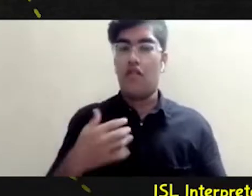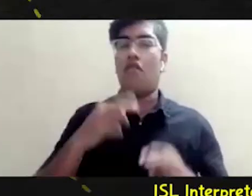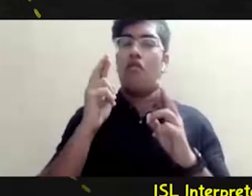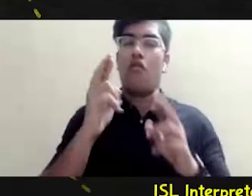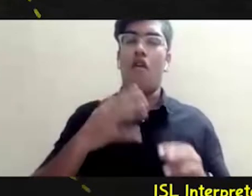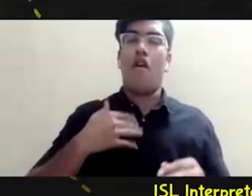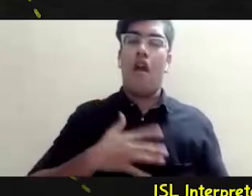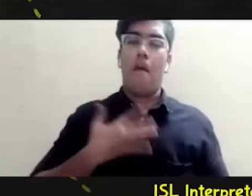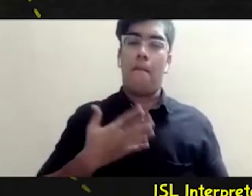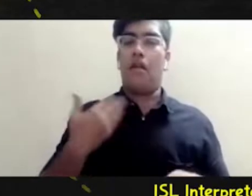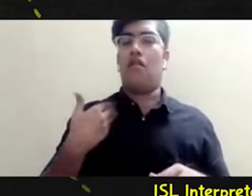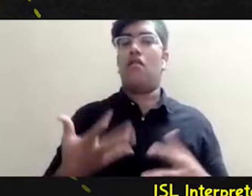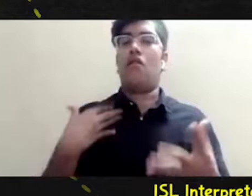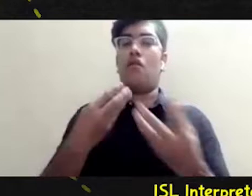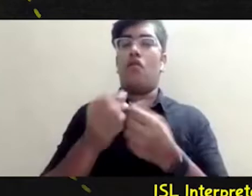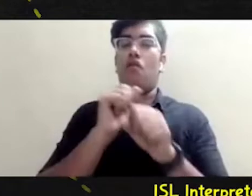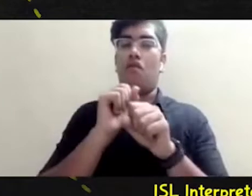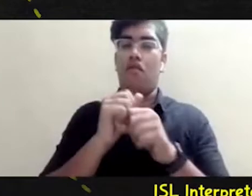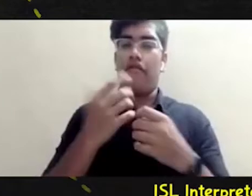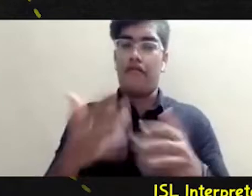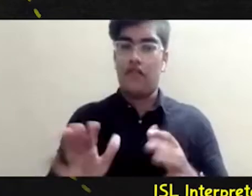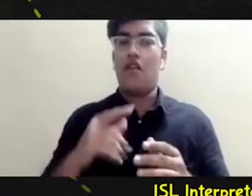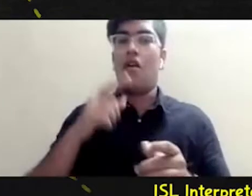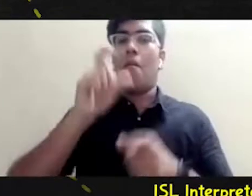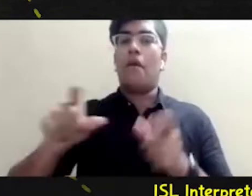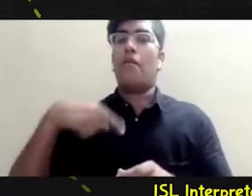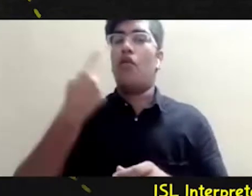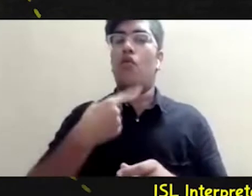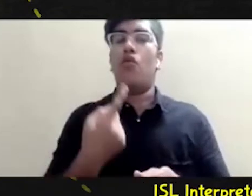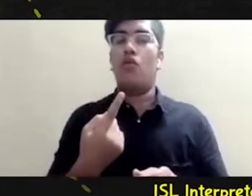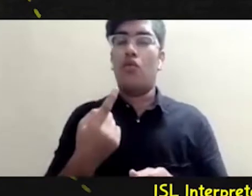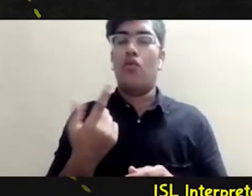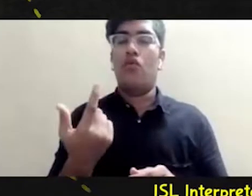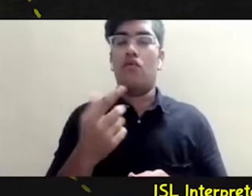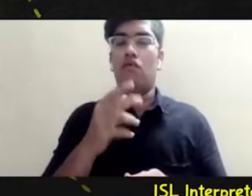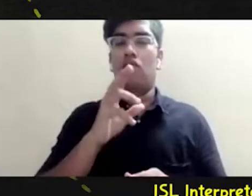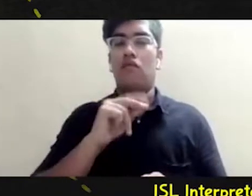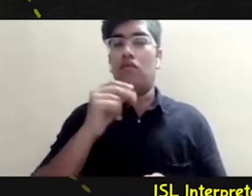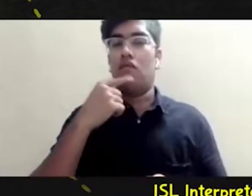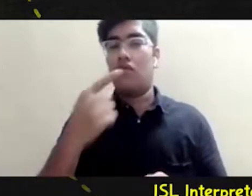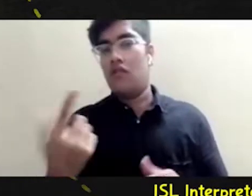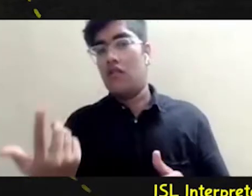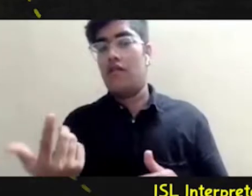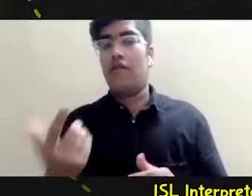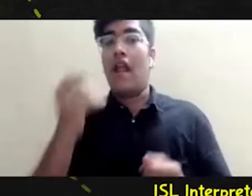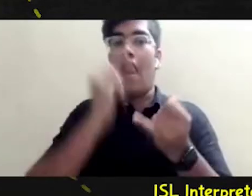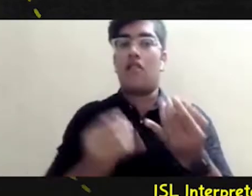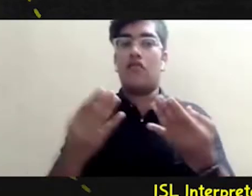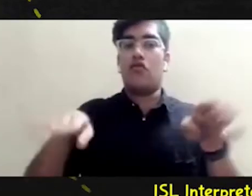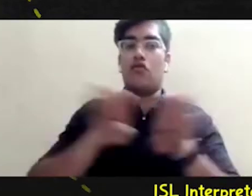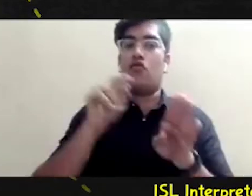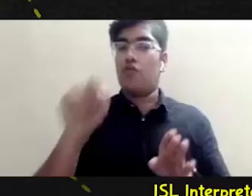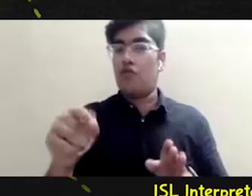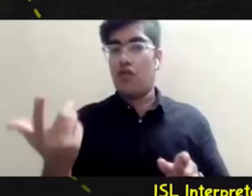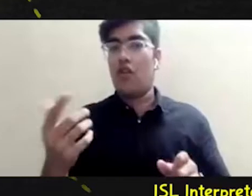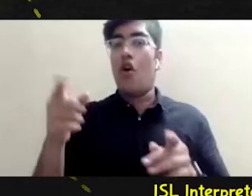have mentors for, people who've critiqued me for. And as a last closing point, I'd like to say, and I can't speak for everyone on the panel,